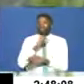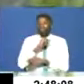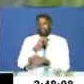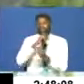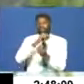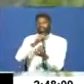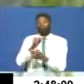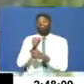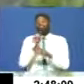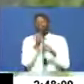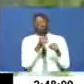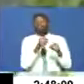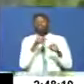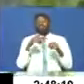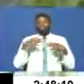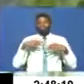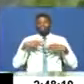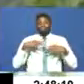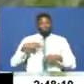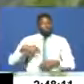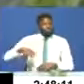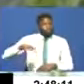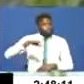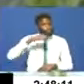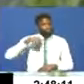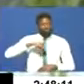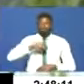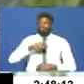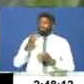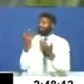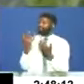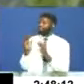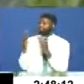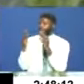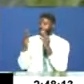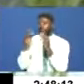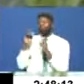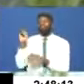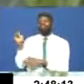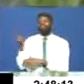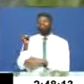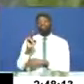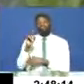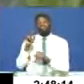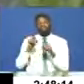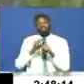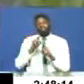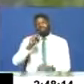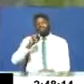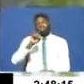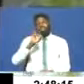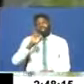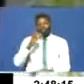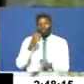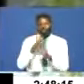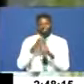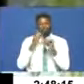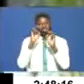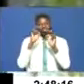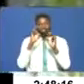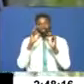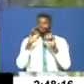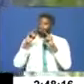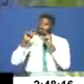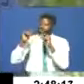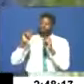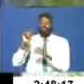is to congratulate him, congratulate the armed forces for what they have done here, and also to tell Kenyans to remember, you know, that our history is